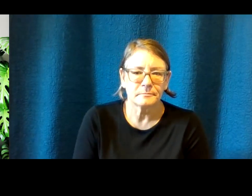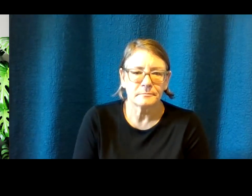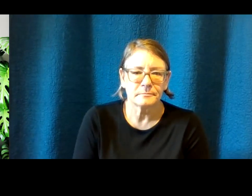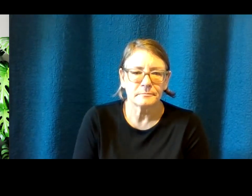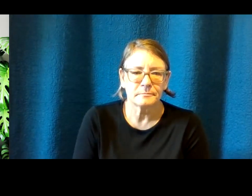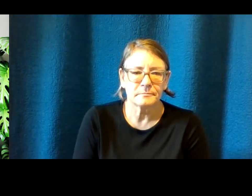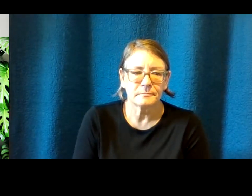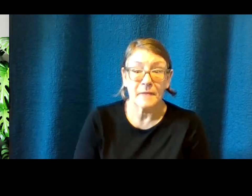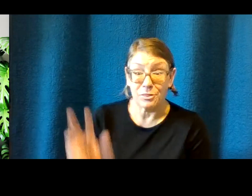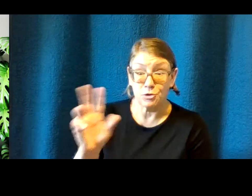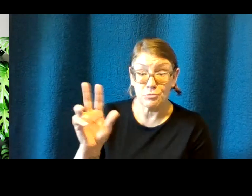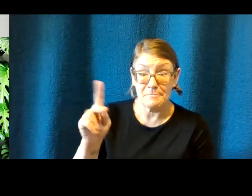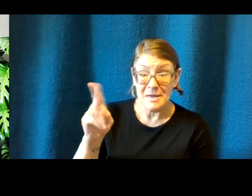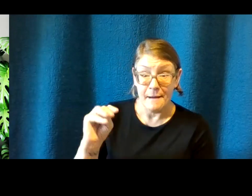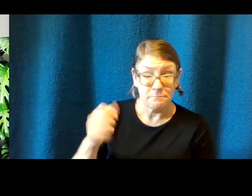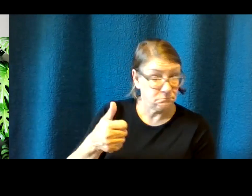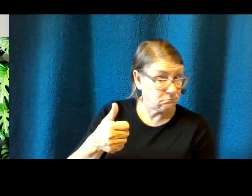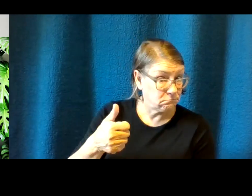at 3 p.m.